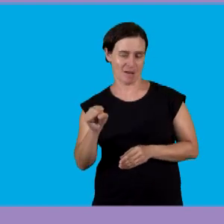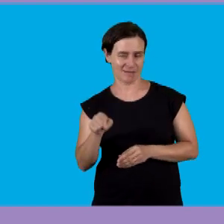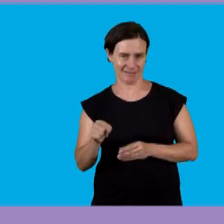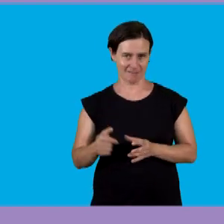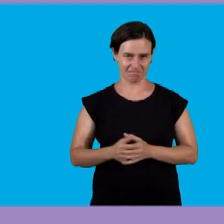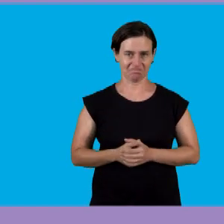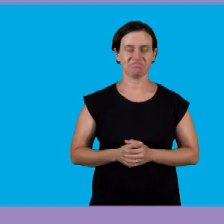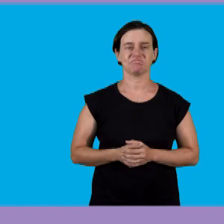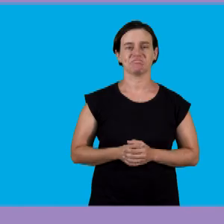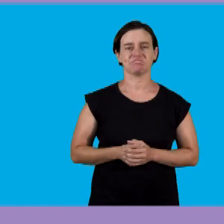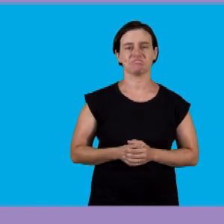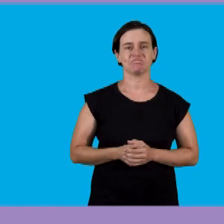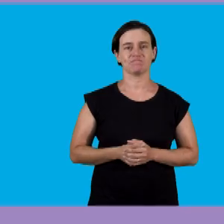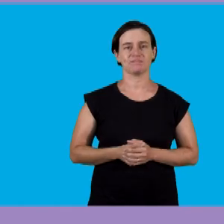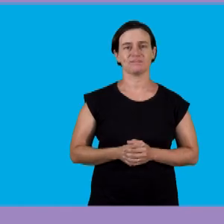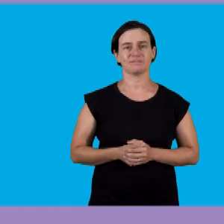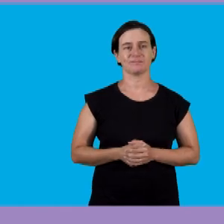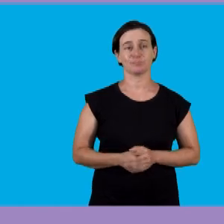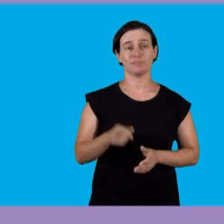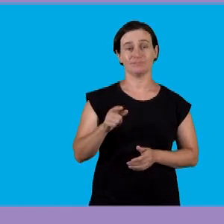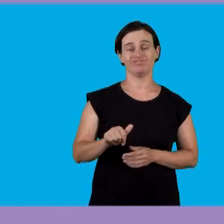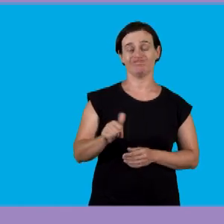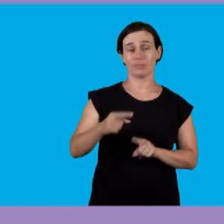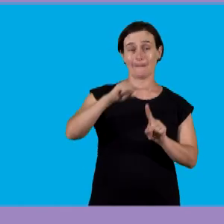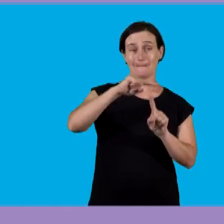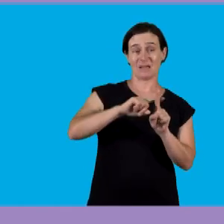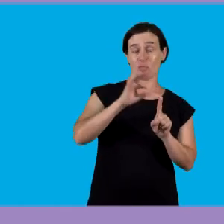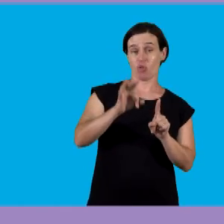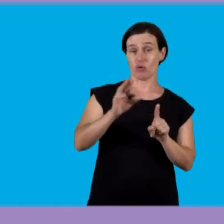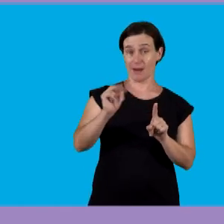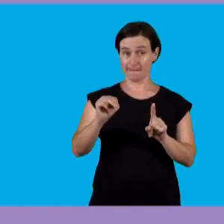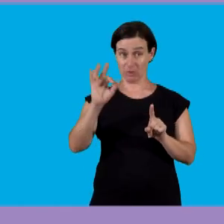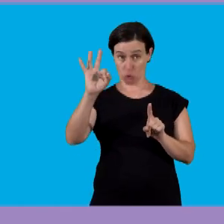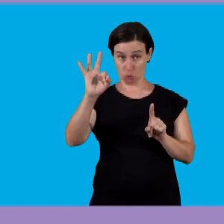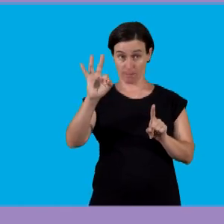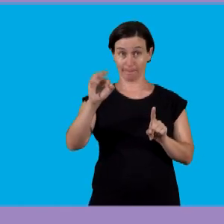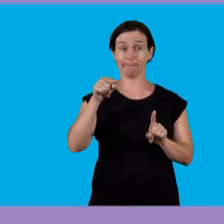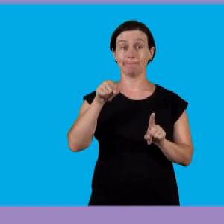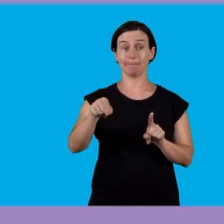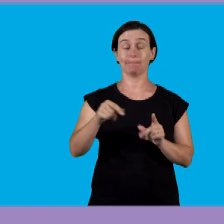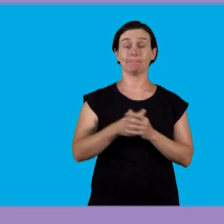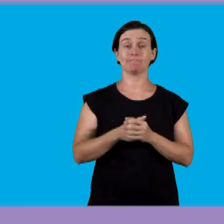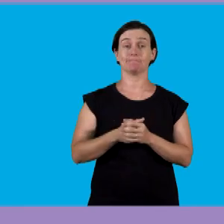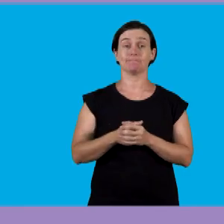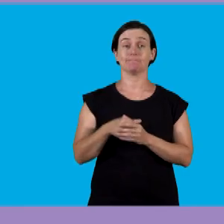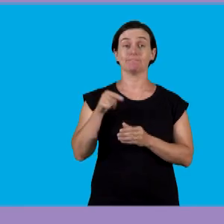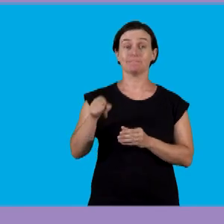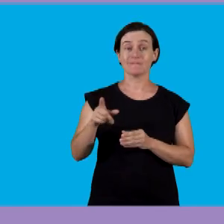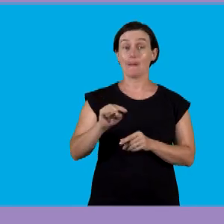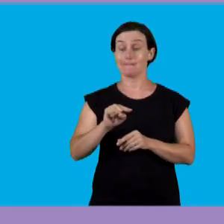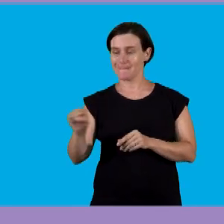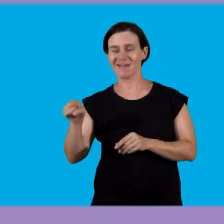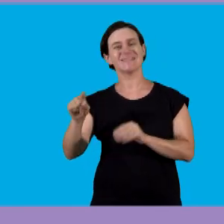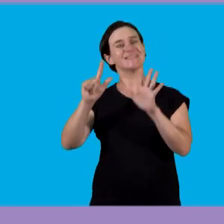subtracted. Then we have a 13m cubed that is being added with